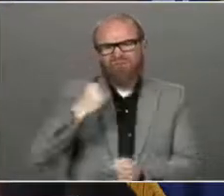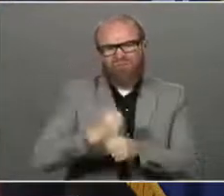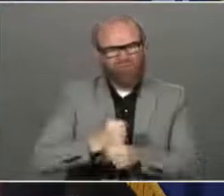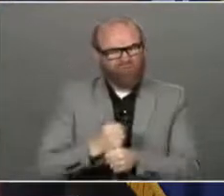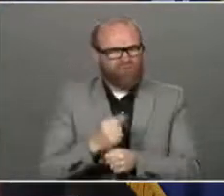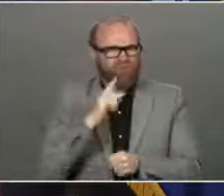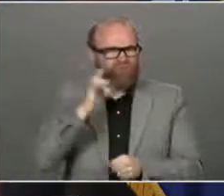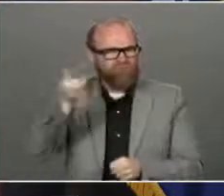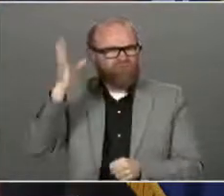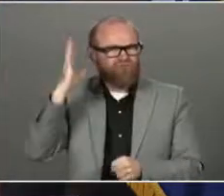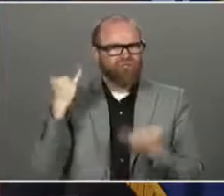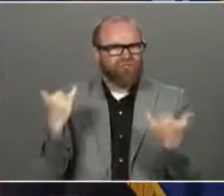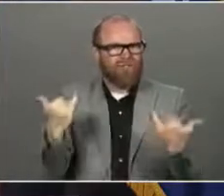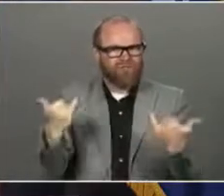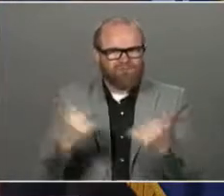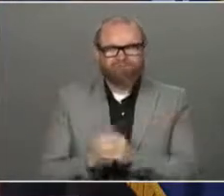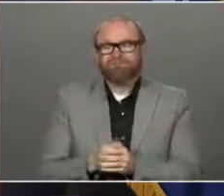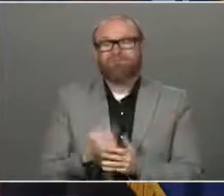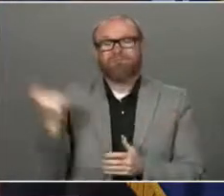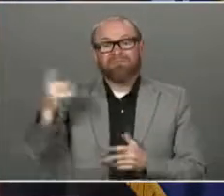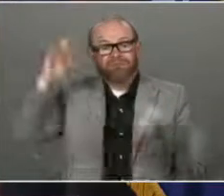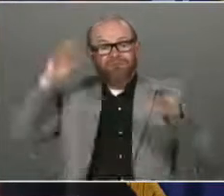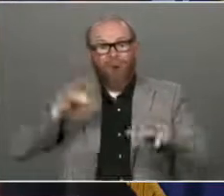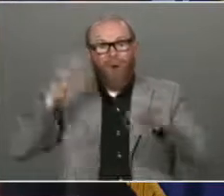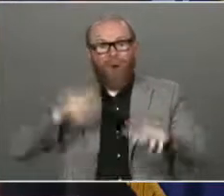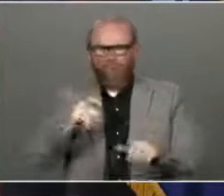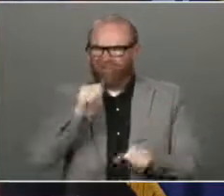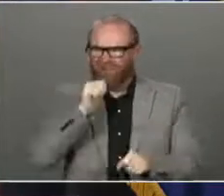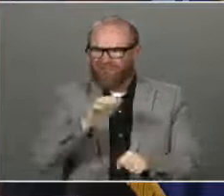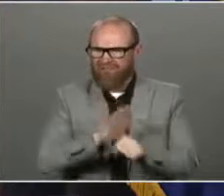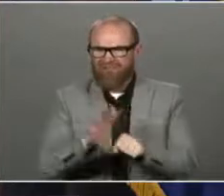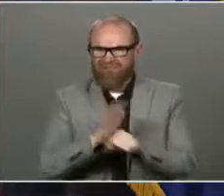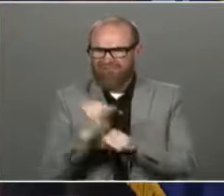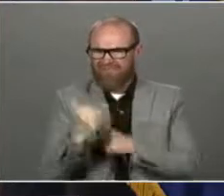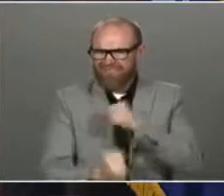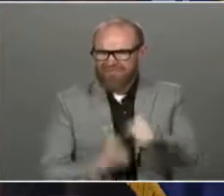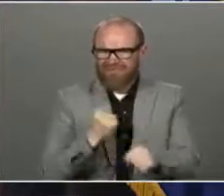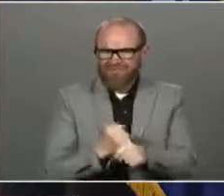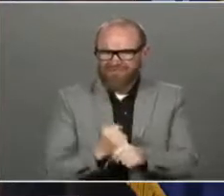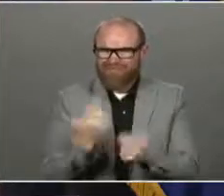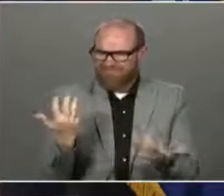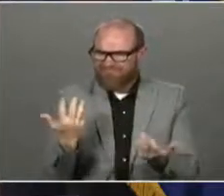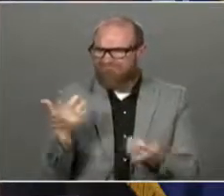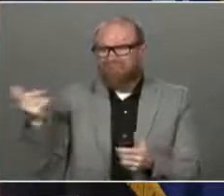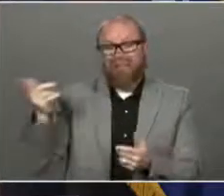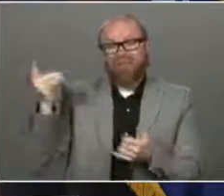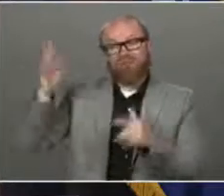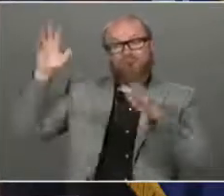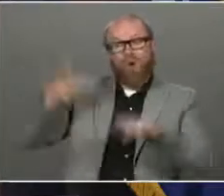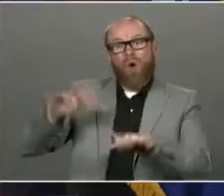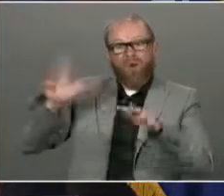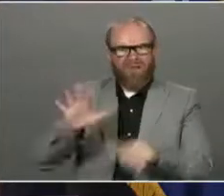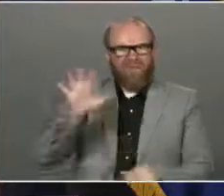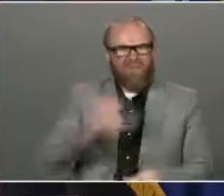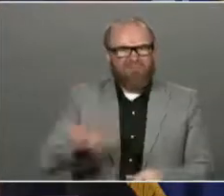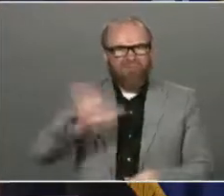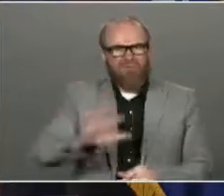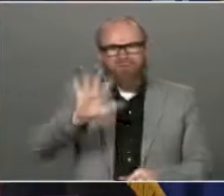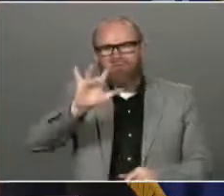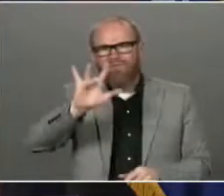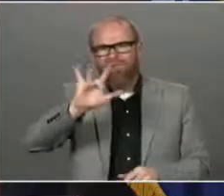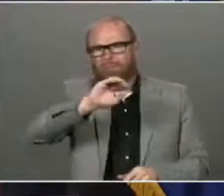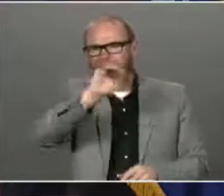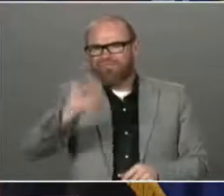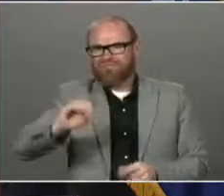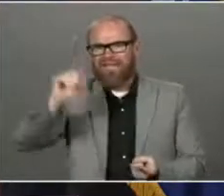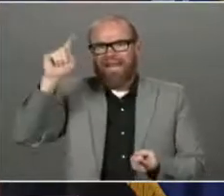Unfortunately, the dismal snowpack is not enough to end it, with snowpack at about 25% below normal for this time